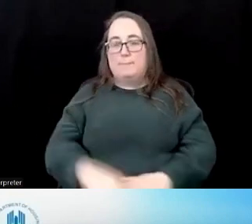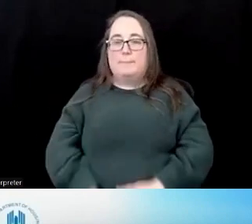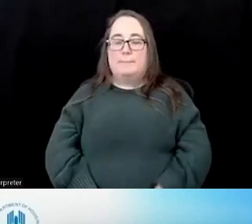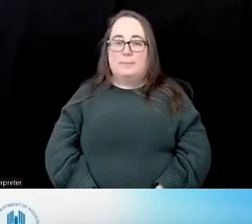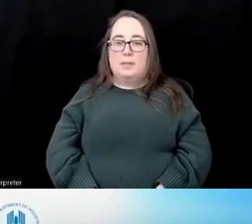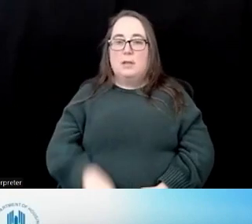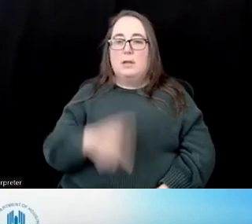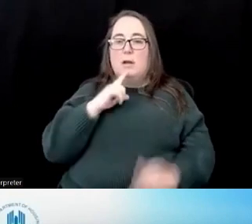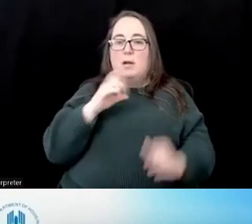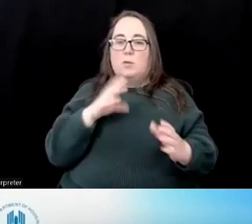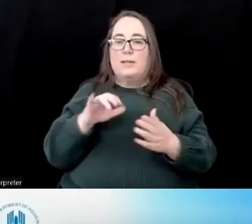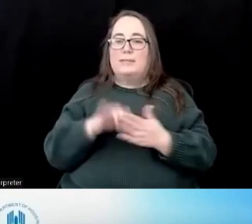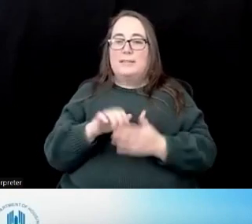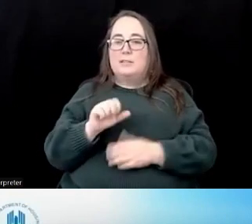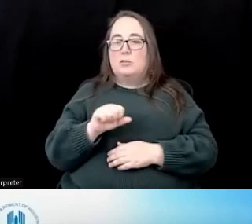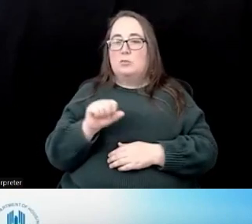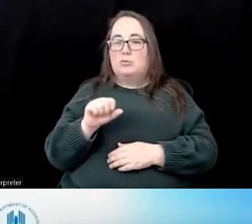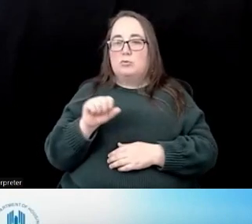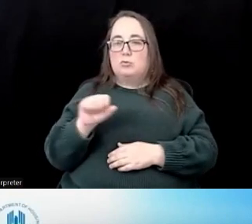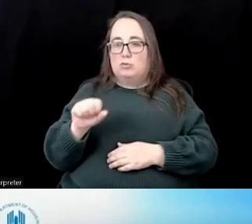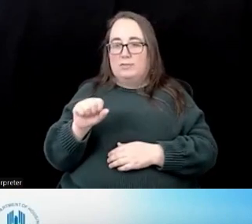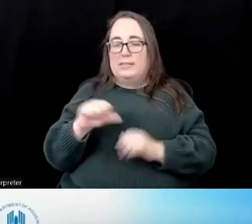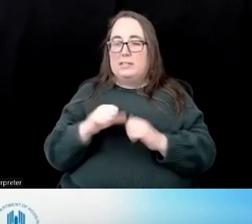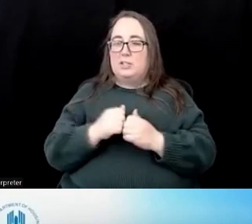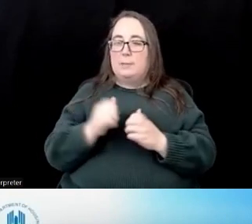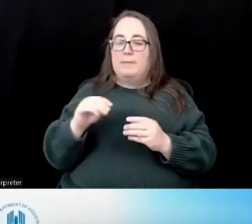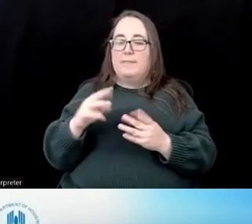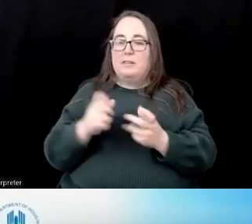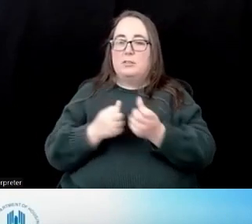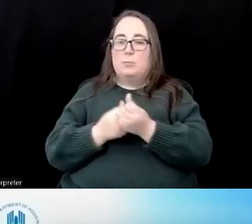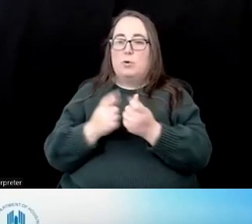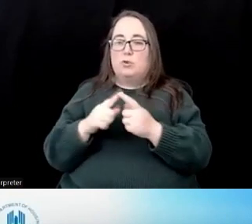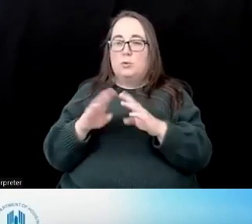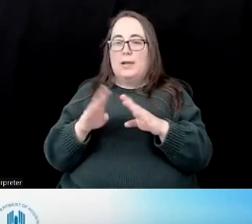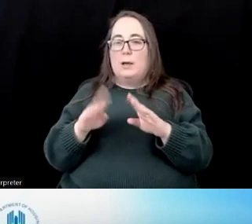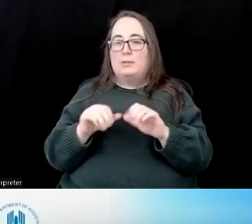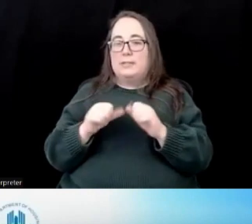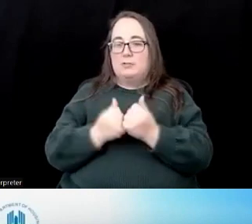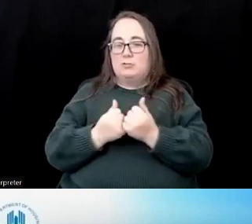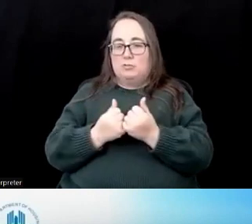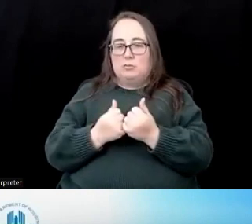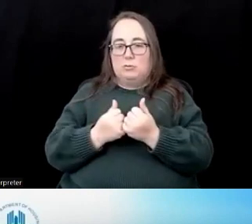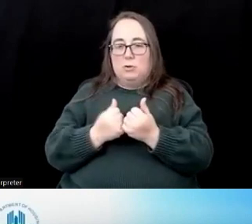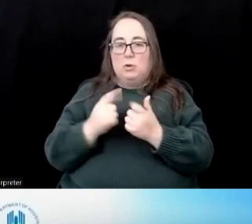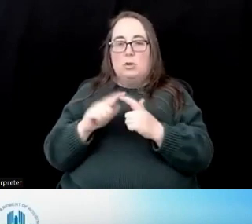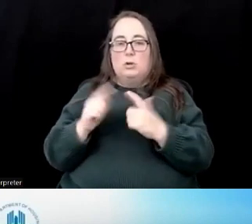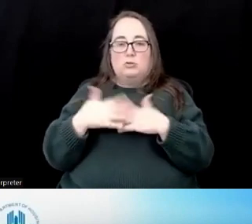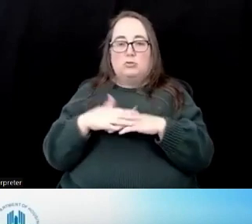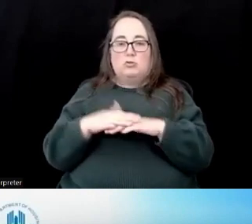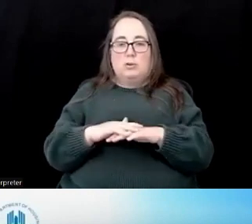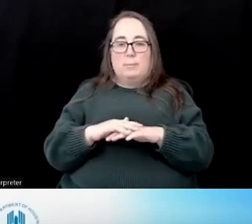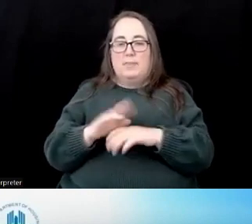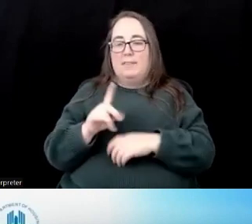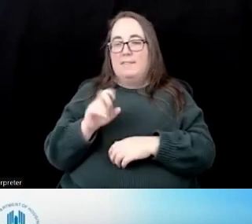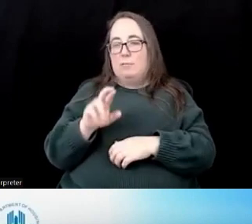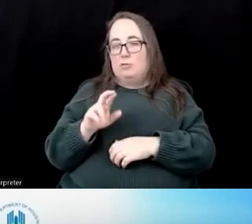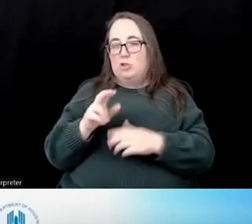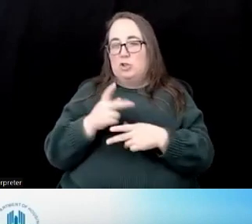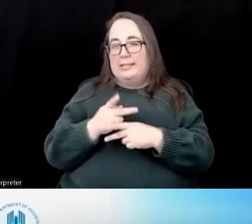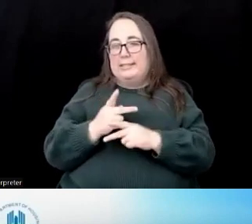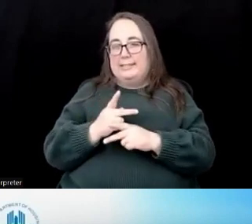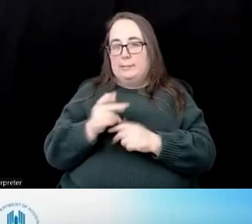there ways that social service agencies can provide support to housing agencies to streamline the voucher leasing